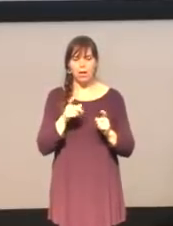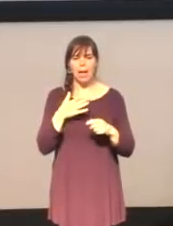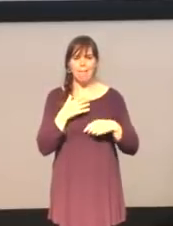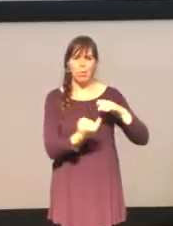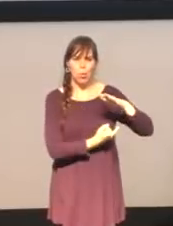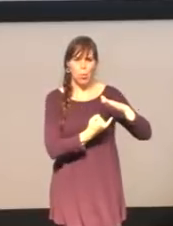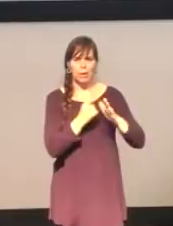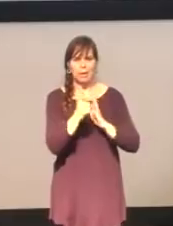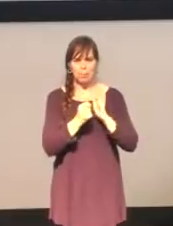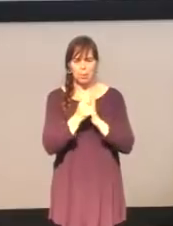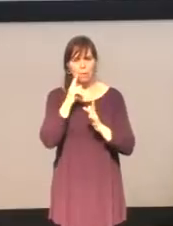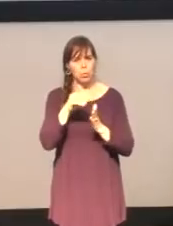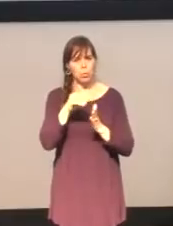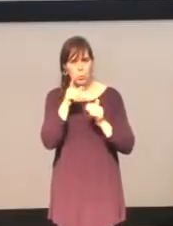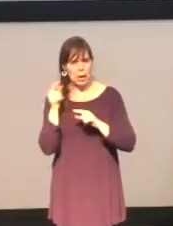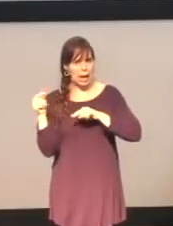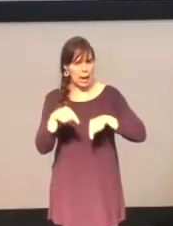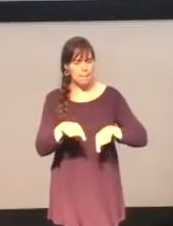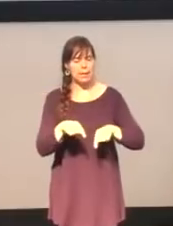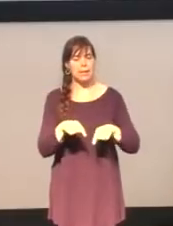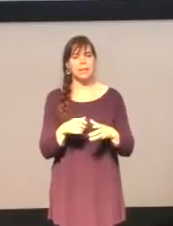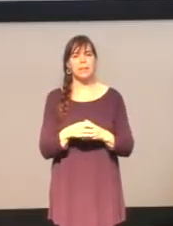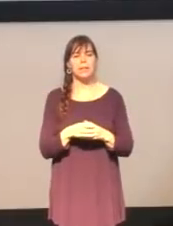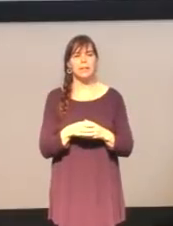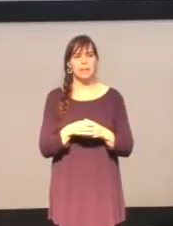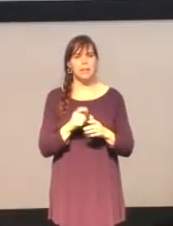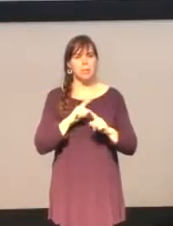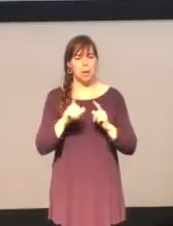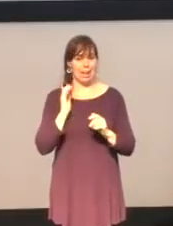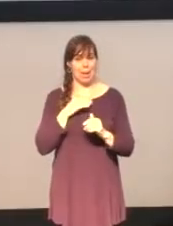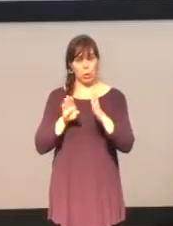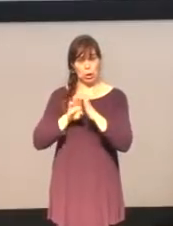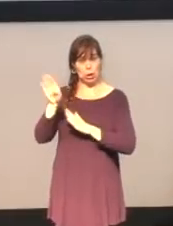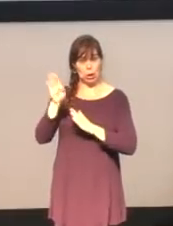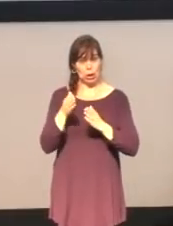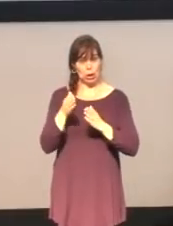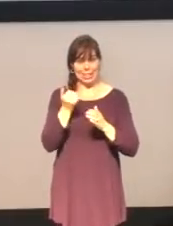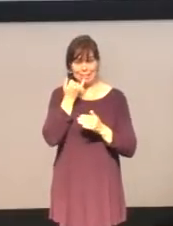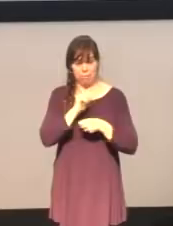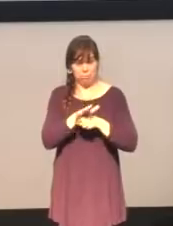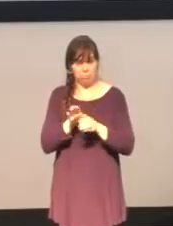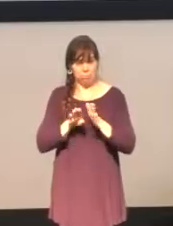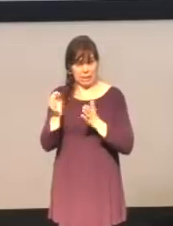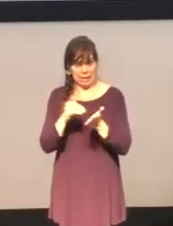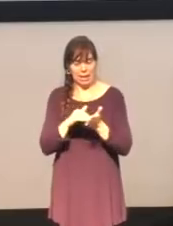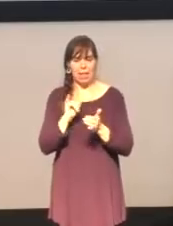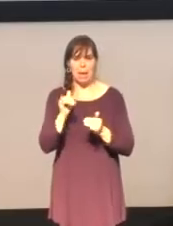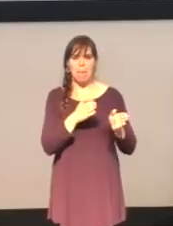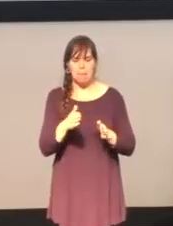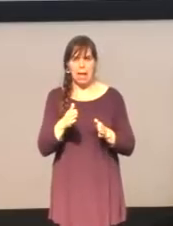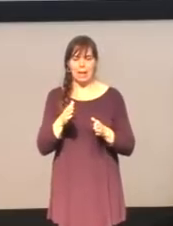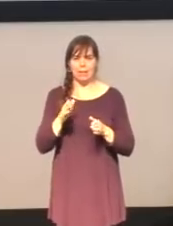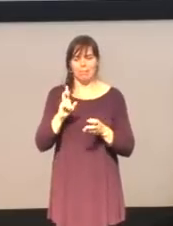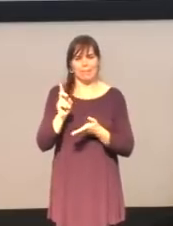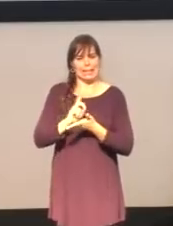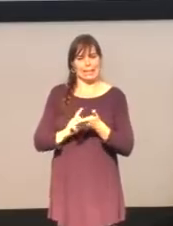quarantine period for the students coming, but our surge plan is designed to be able to